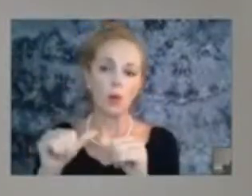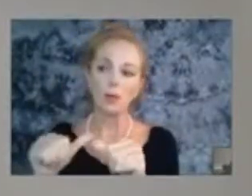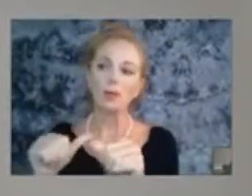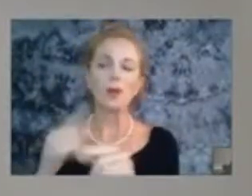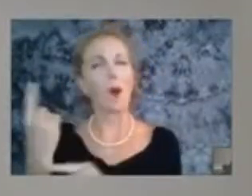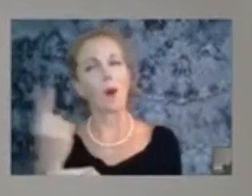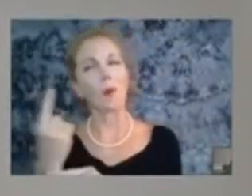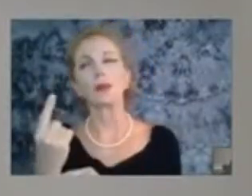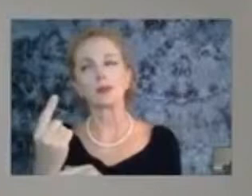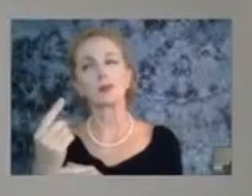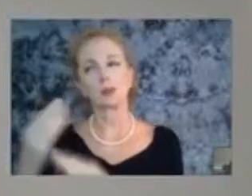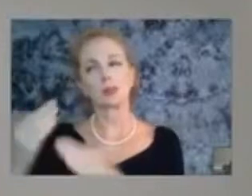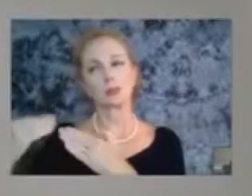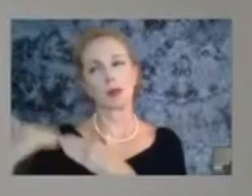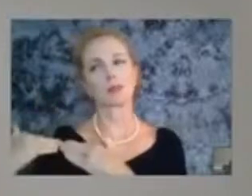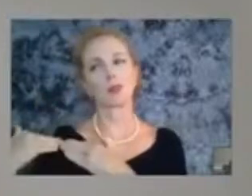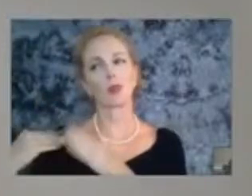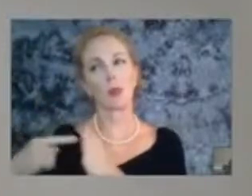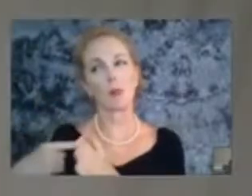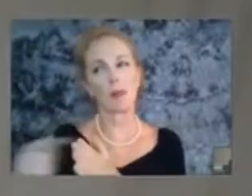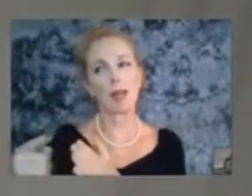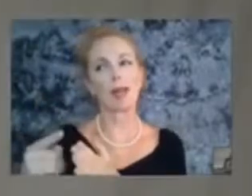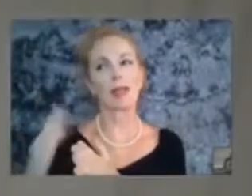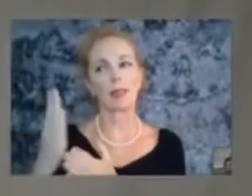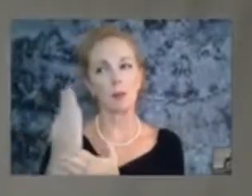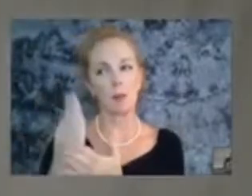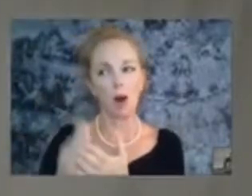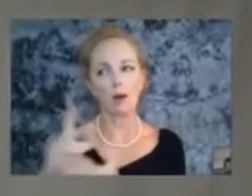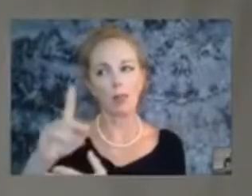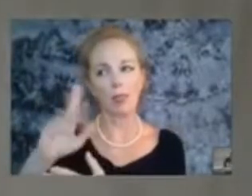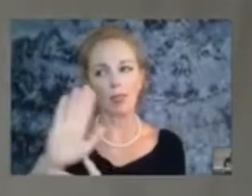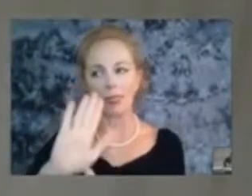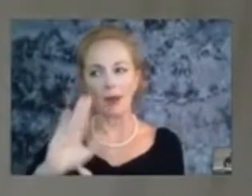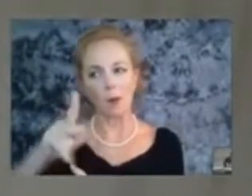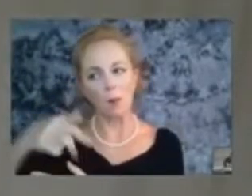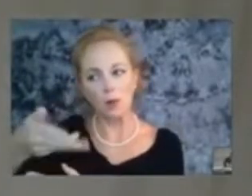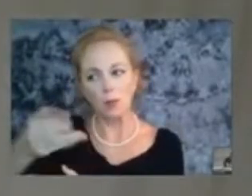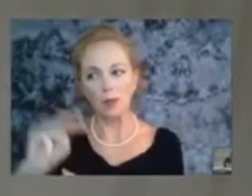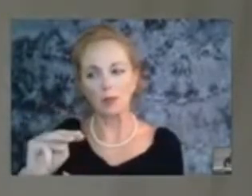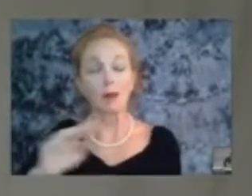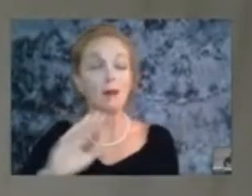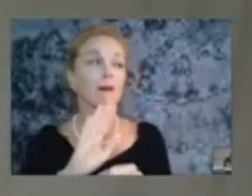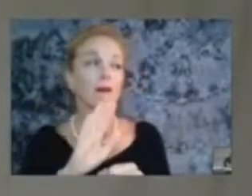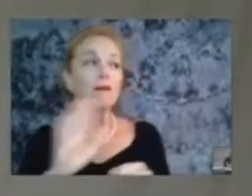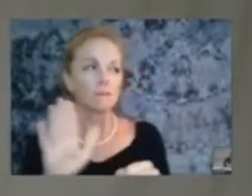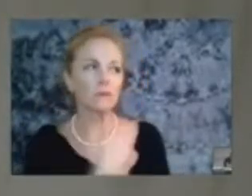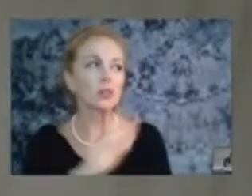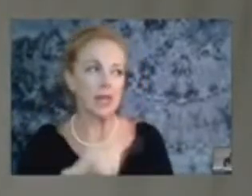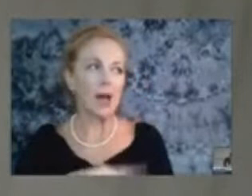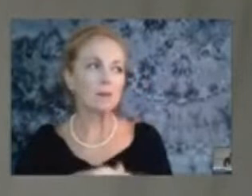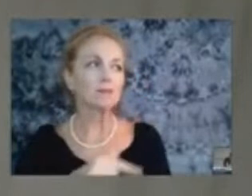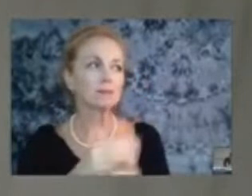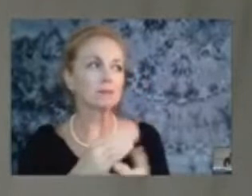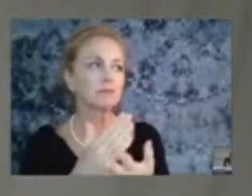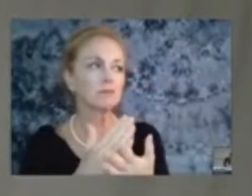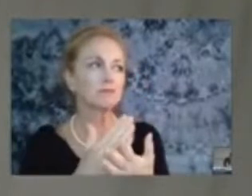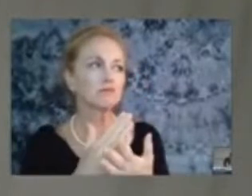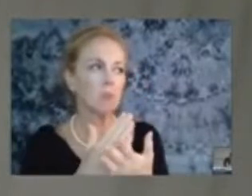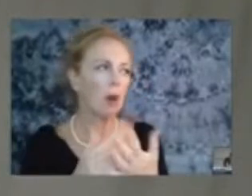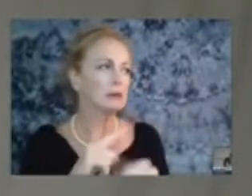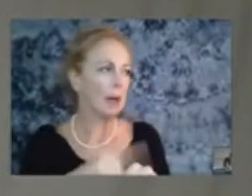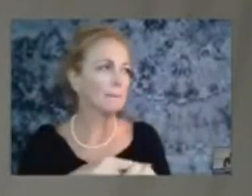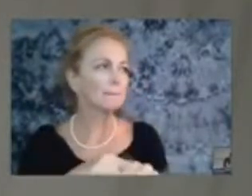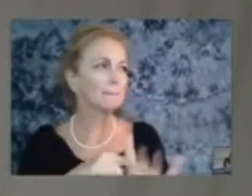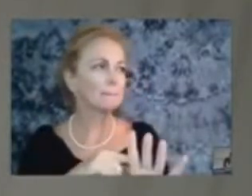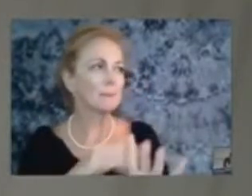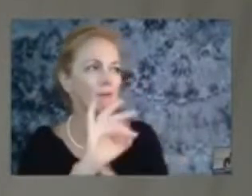premium. Okay, and that's regardless of full-time or furlough? Yes. I am so thankful for this child of staff full-day programming. This